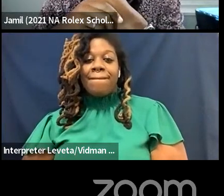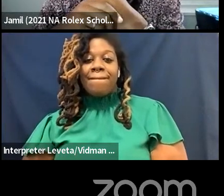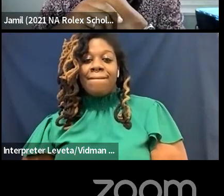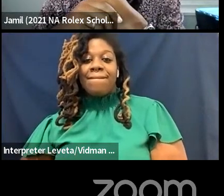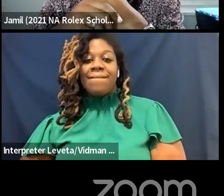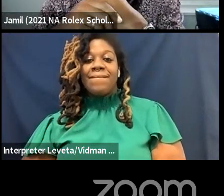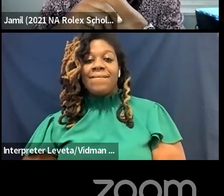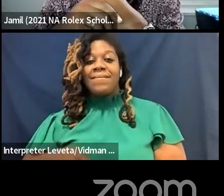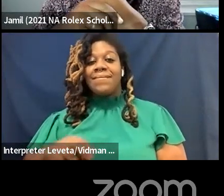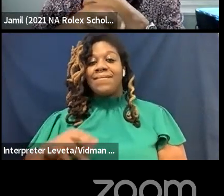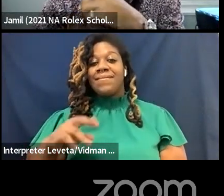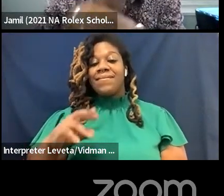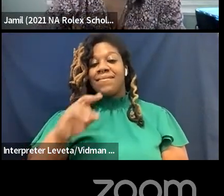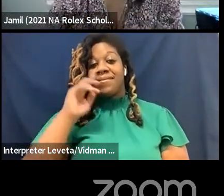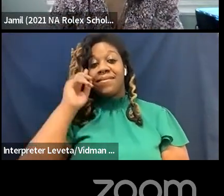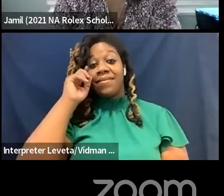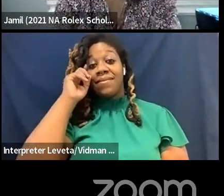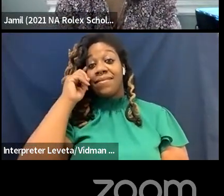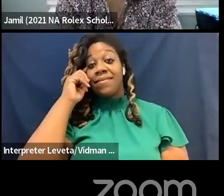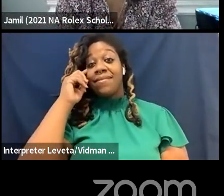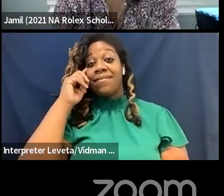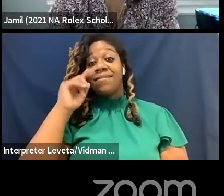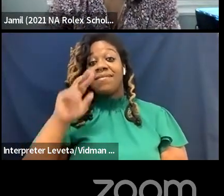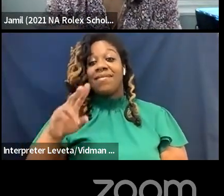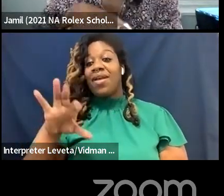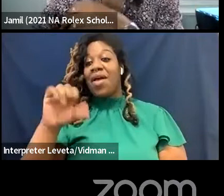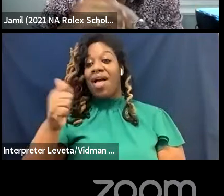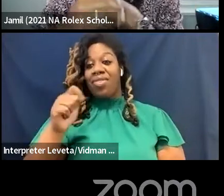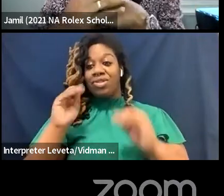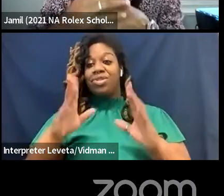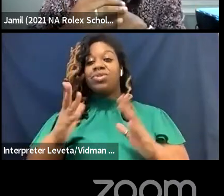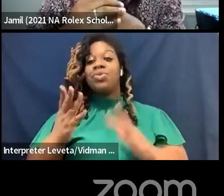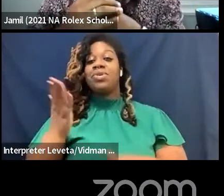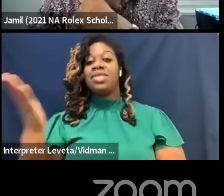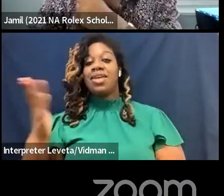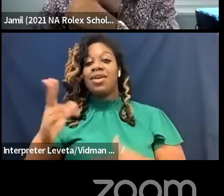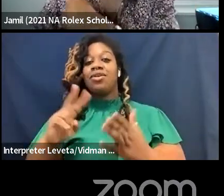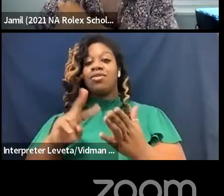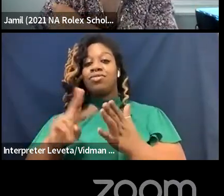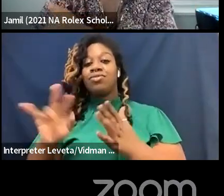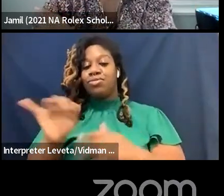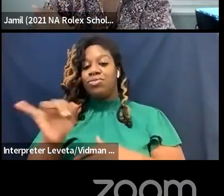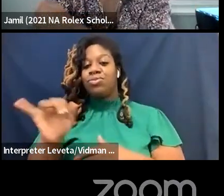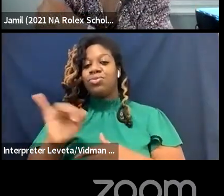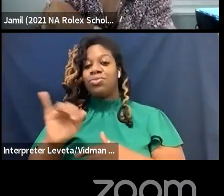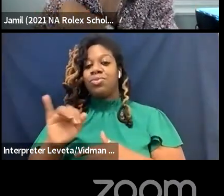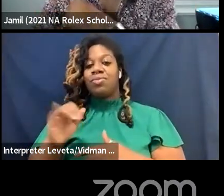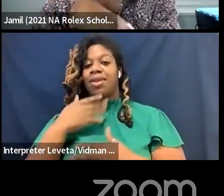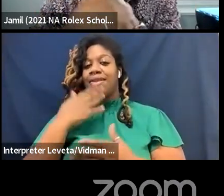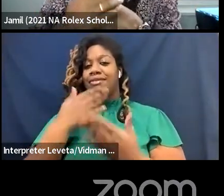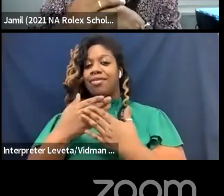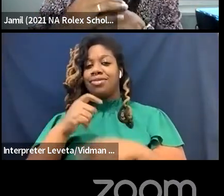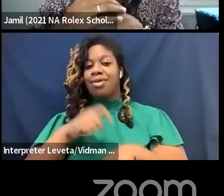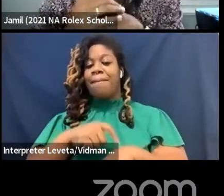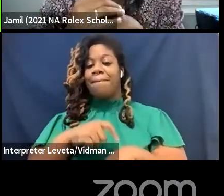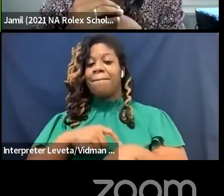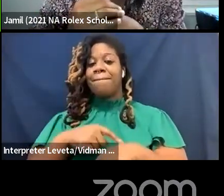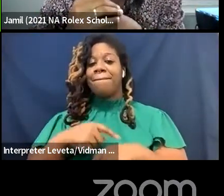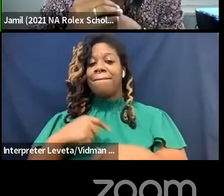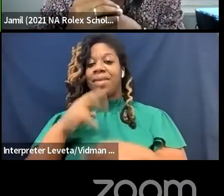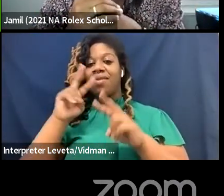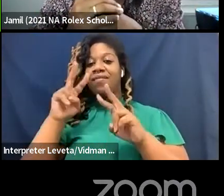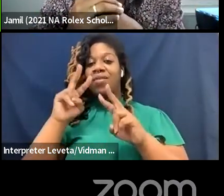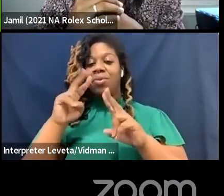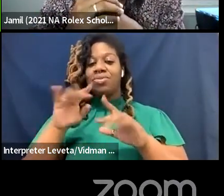star instructor as well from Diversity and Aquatics. So yeah, we had a good time. It was fun. Looking forward to doing it again. Definitely.